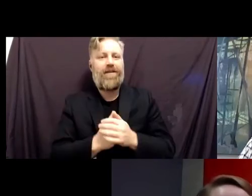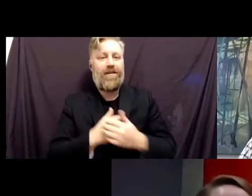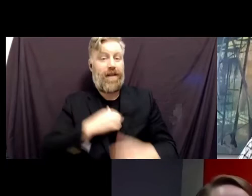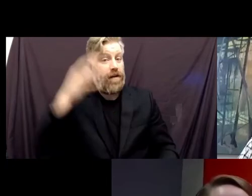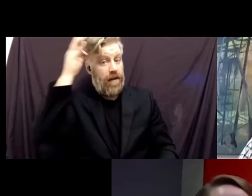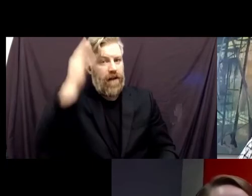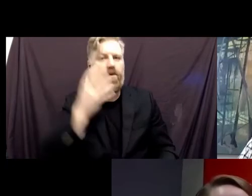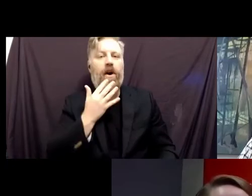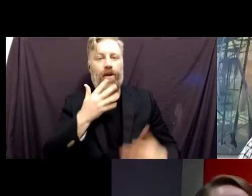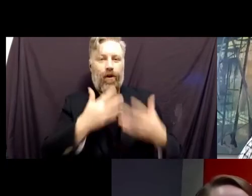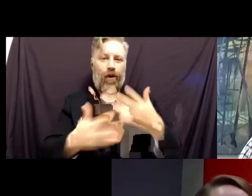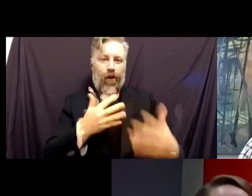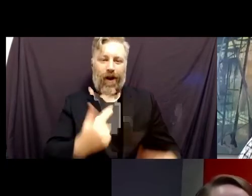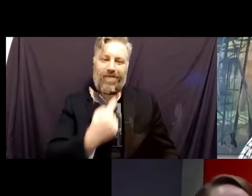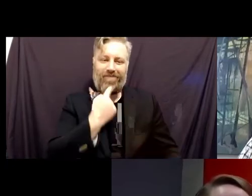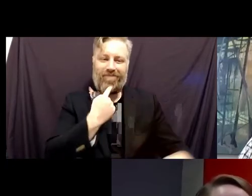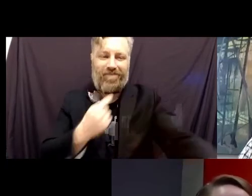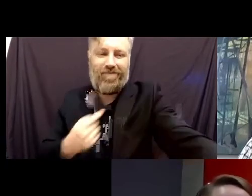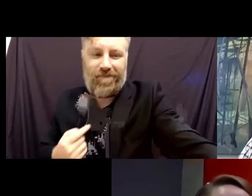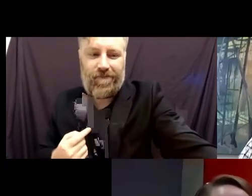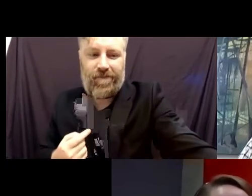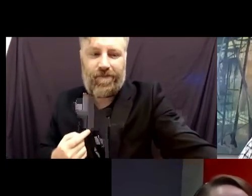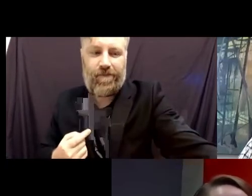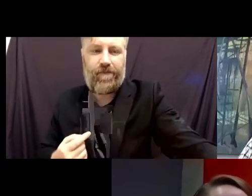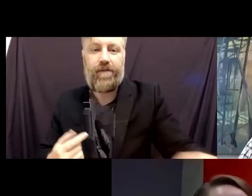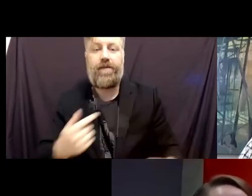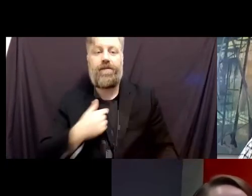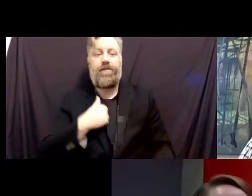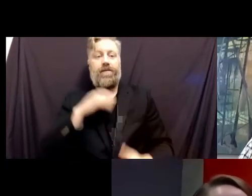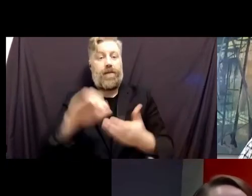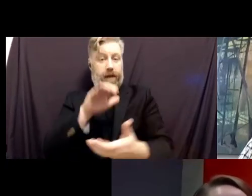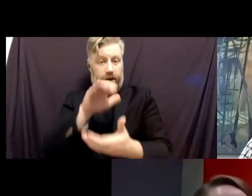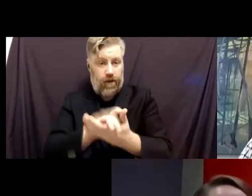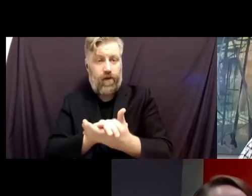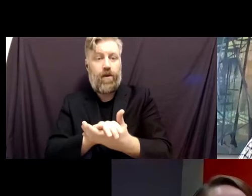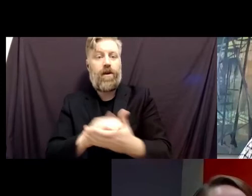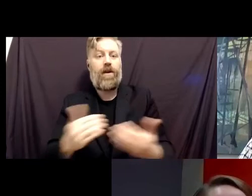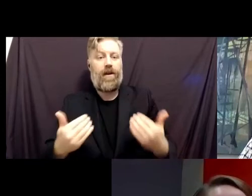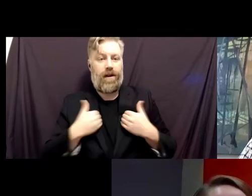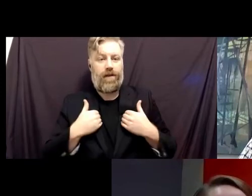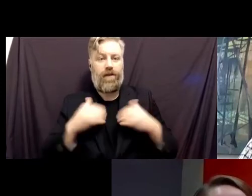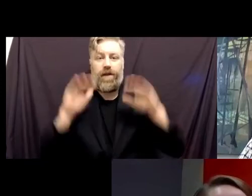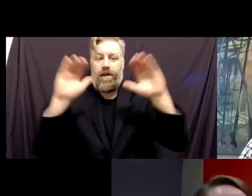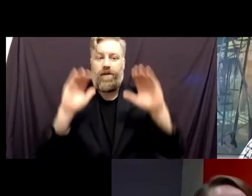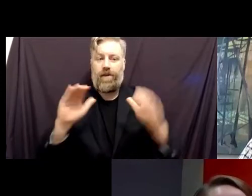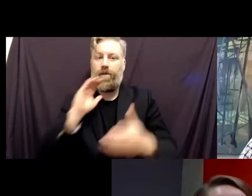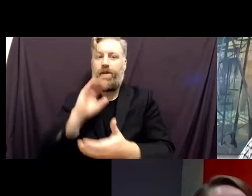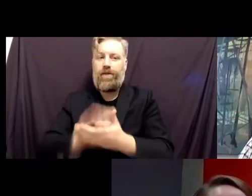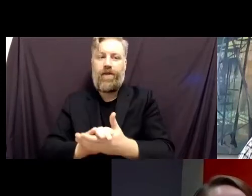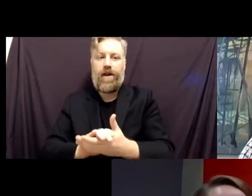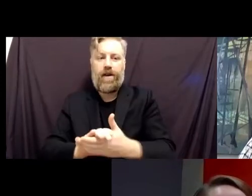hairs, unfortunately. I'm married with a fantastic wife,